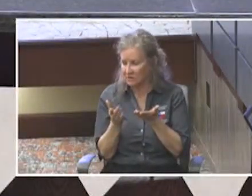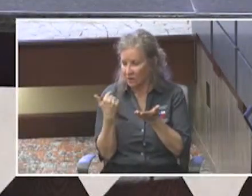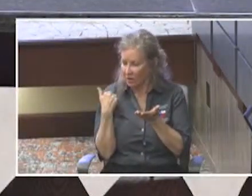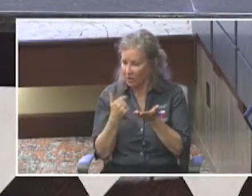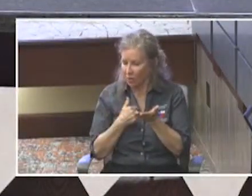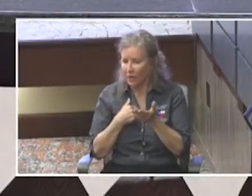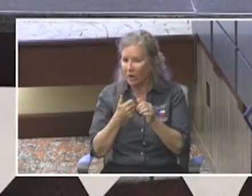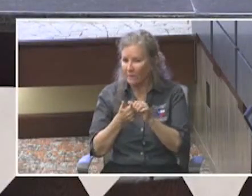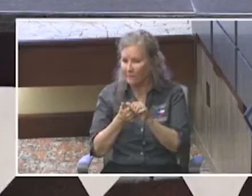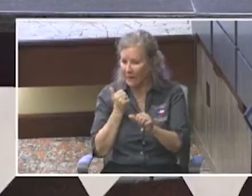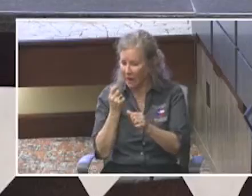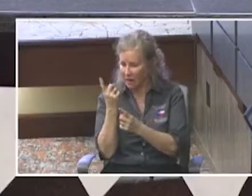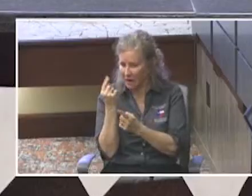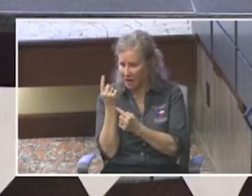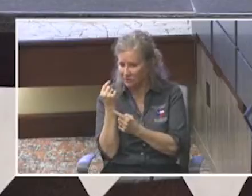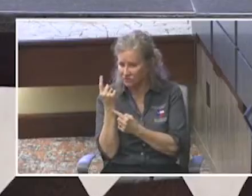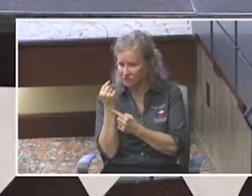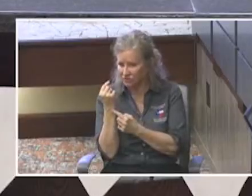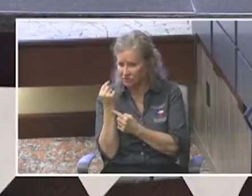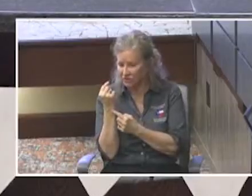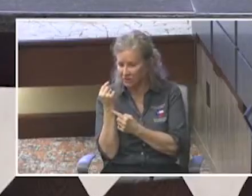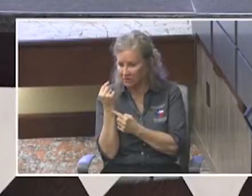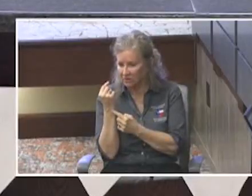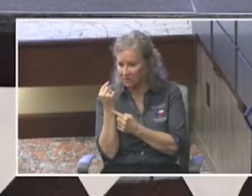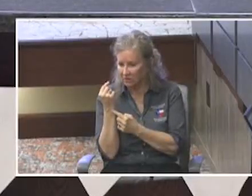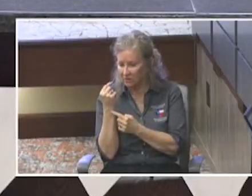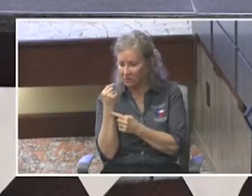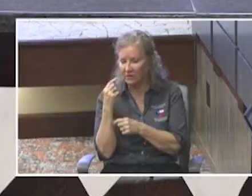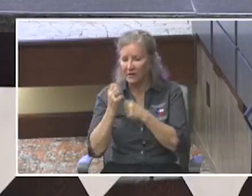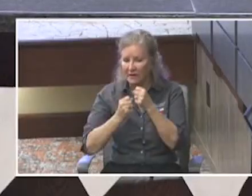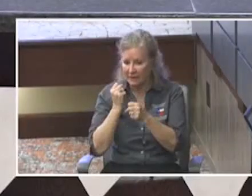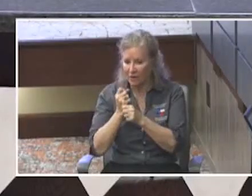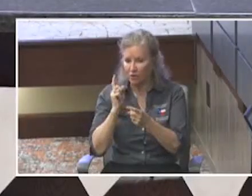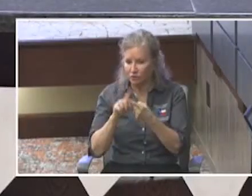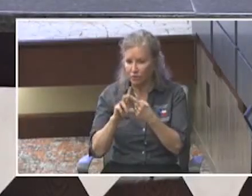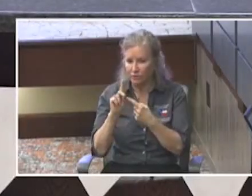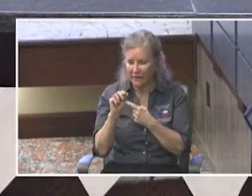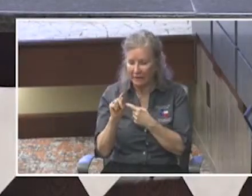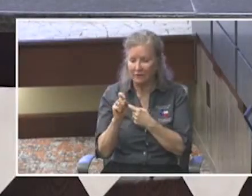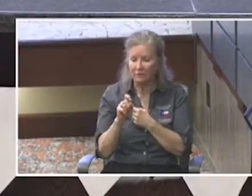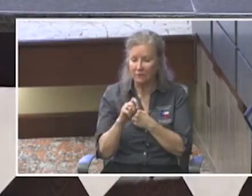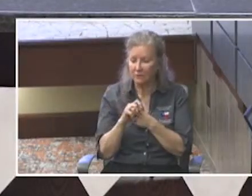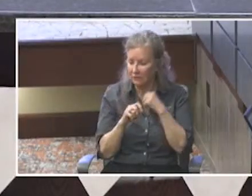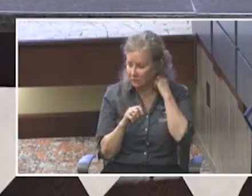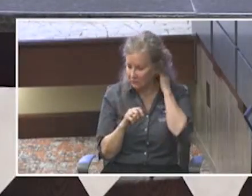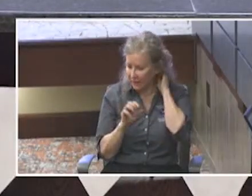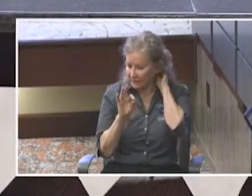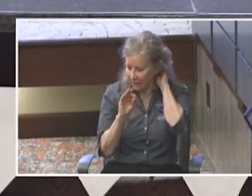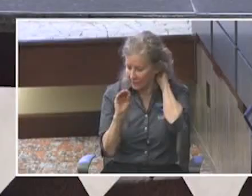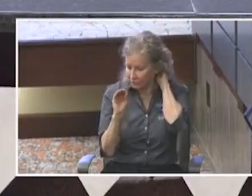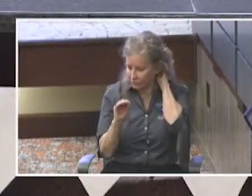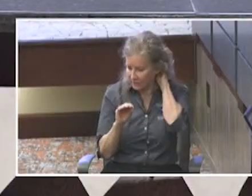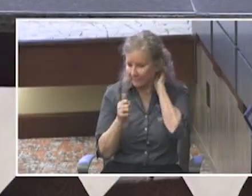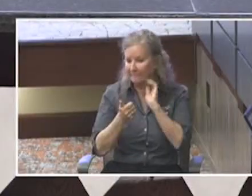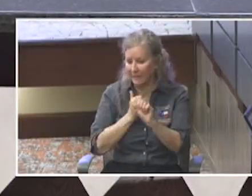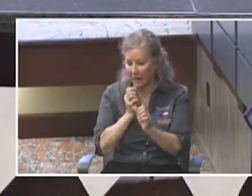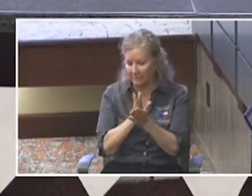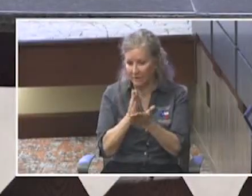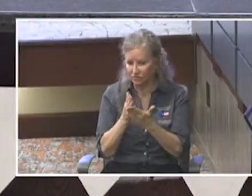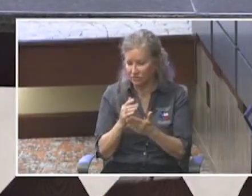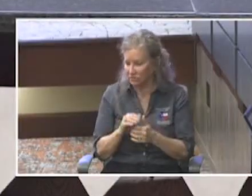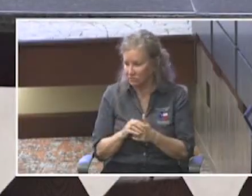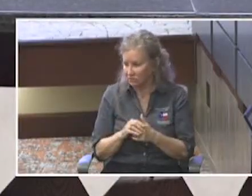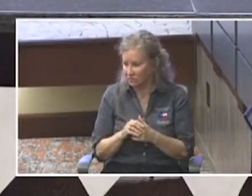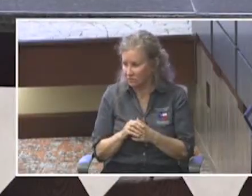behind last year's year-to-date, and we're 9% behind budget. on revenue sources. Does